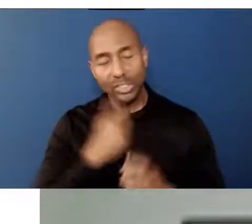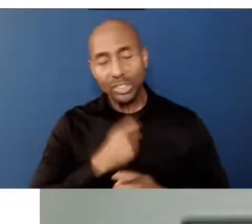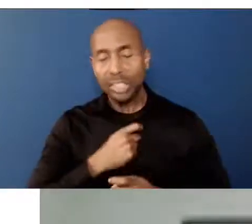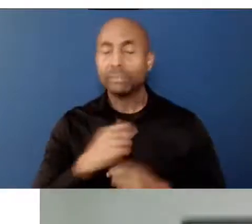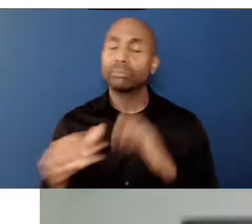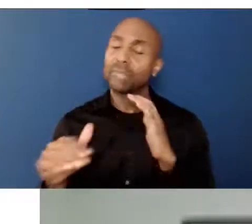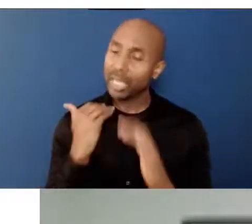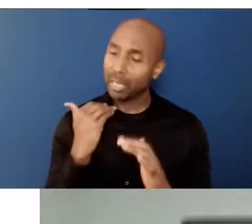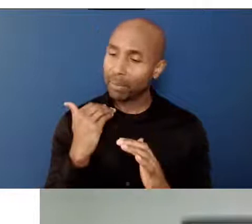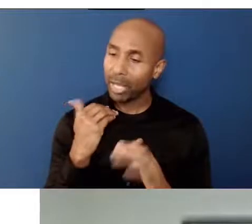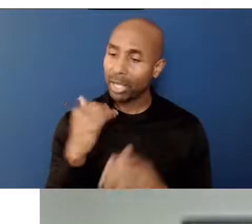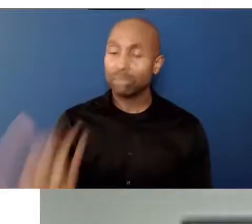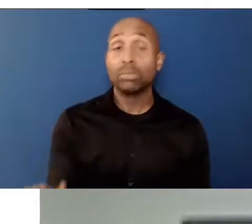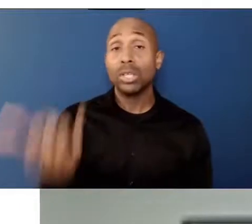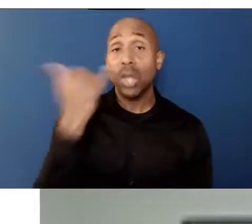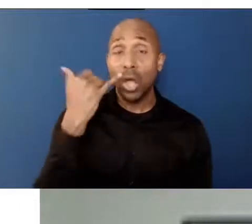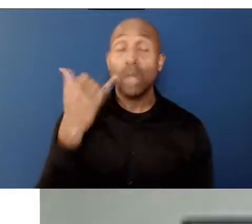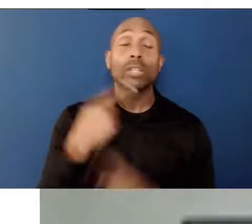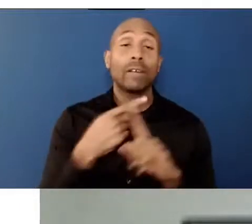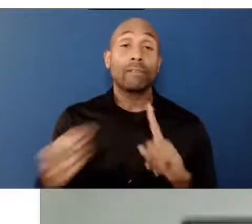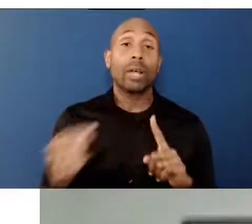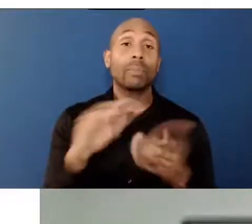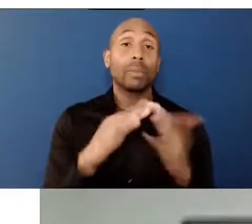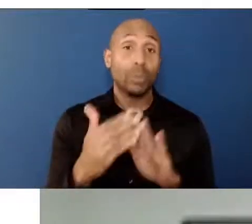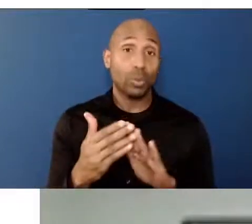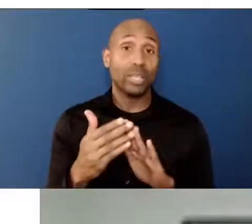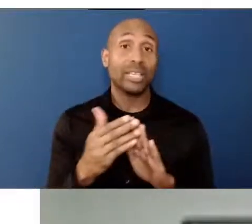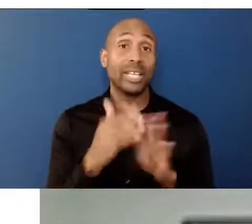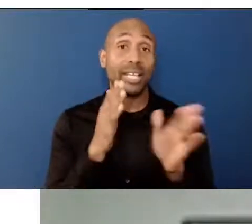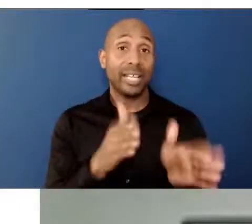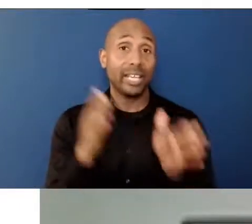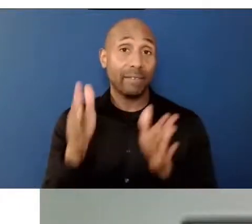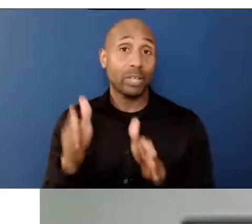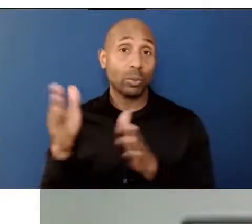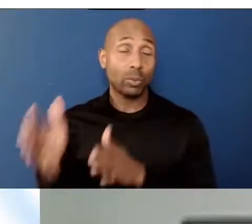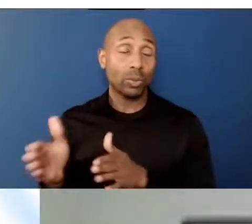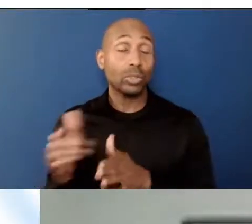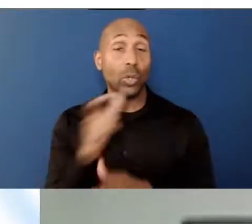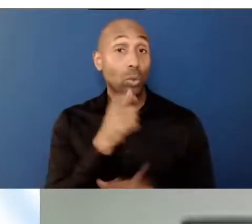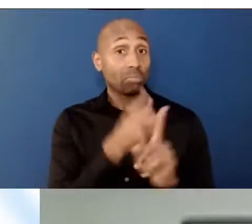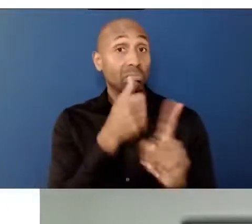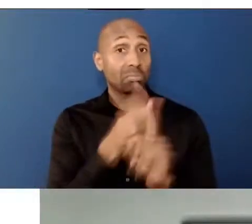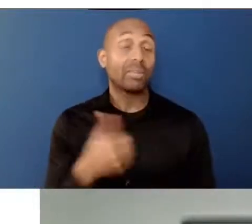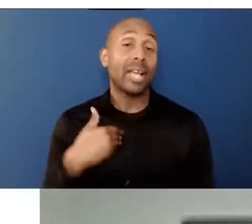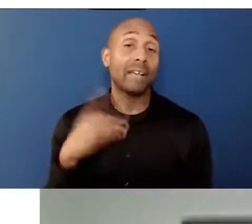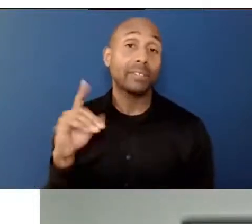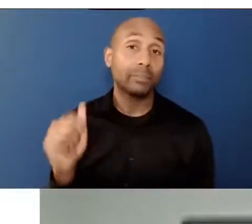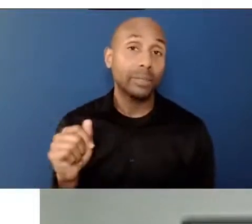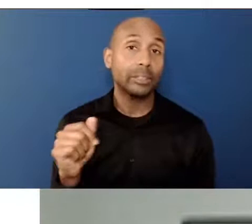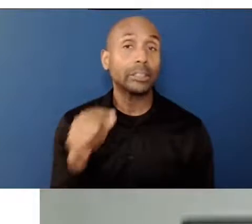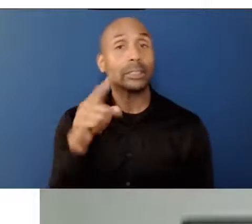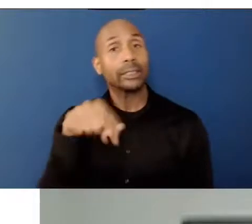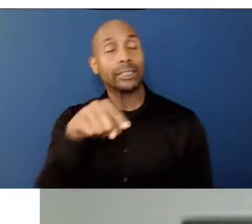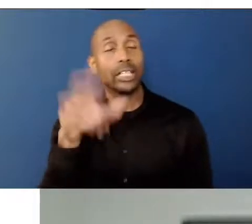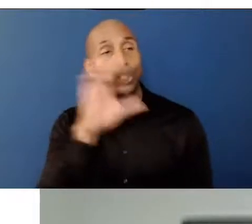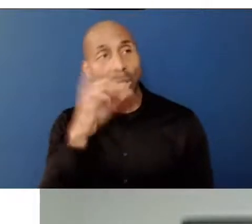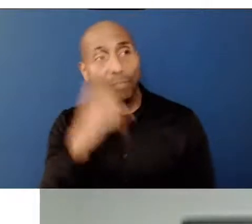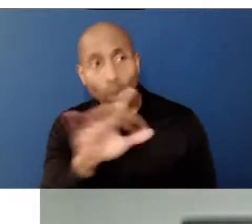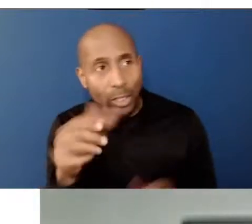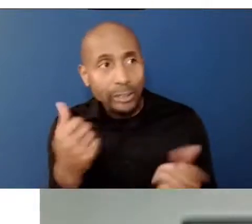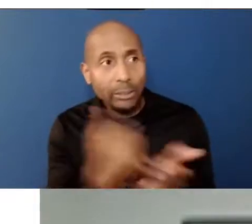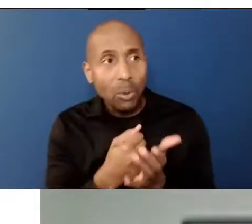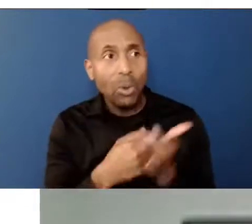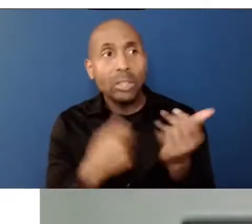from individuals in the community who have a disability and are looking for assistance in finding a